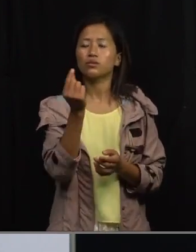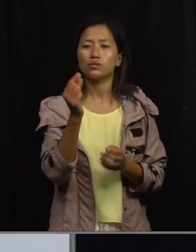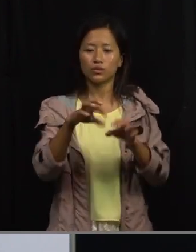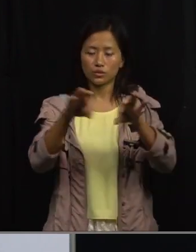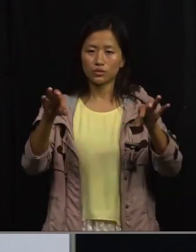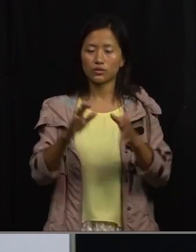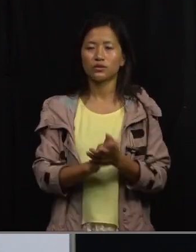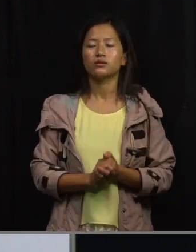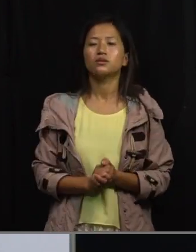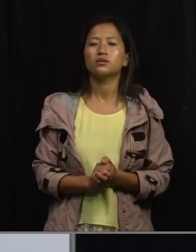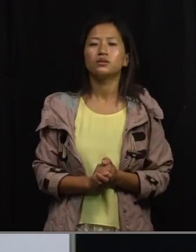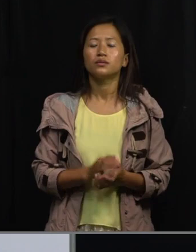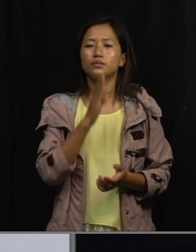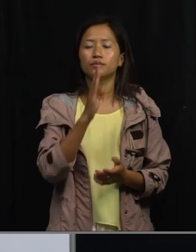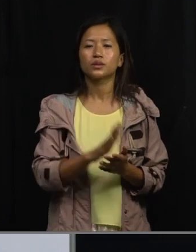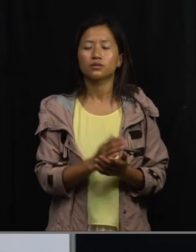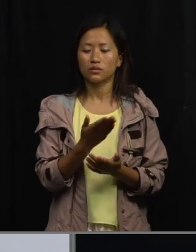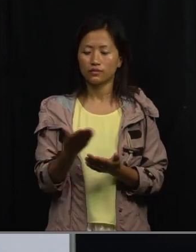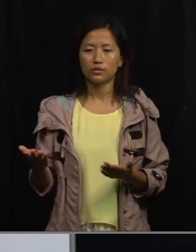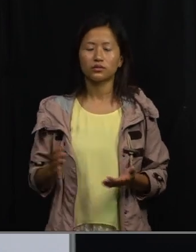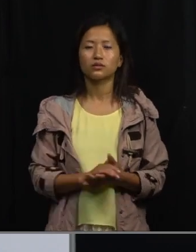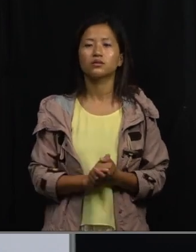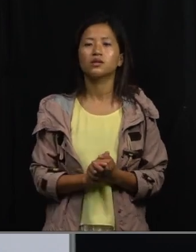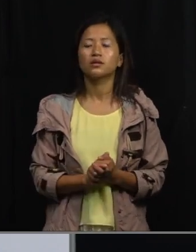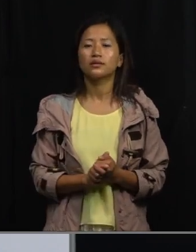Paleolithic stone tools. Because of this,